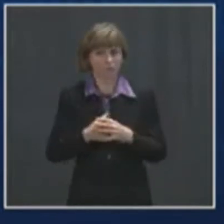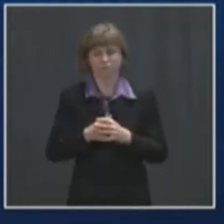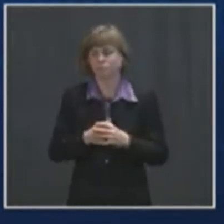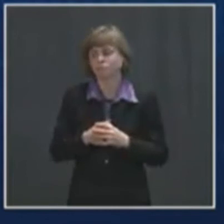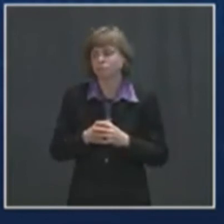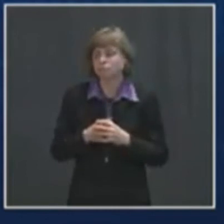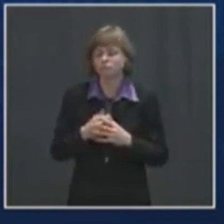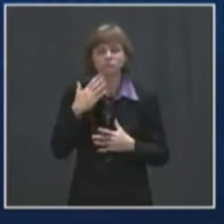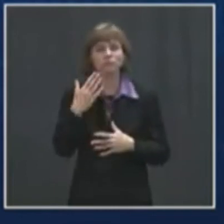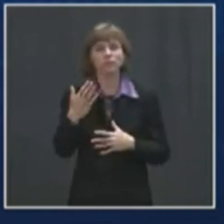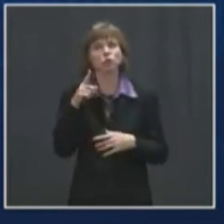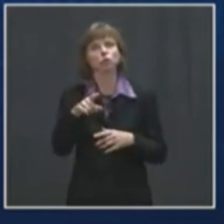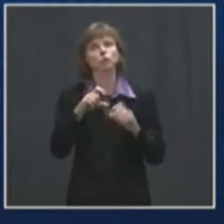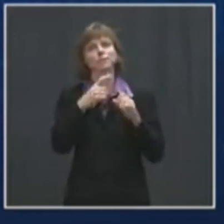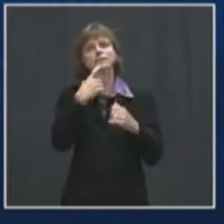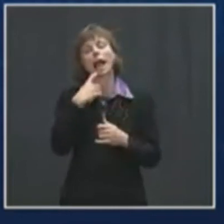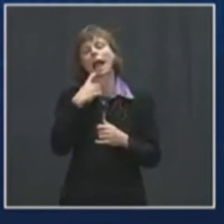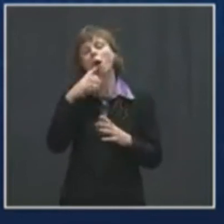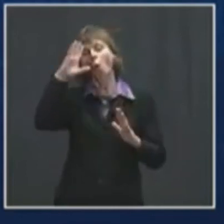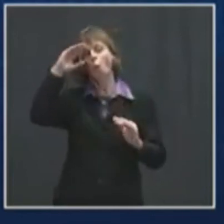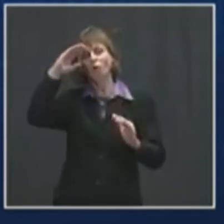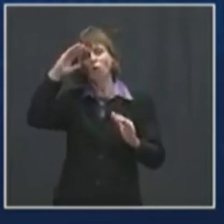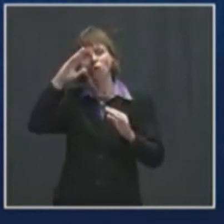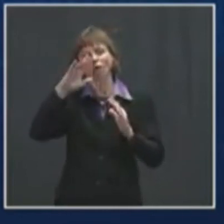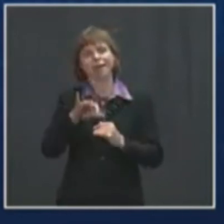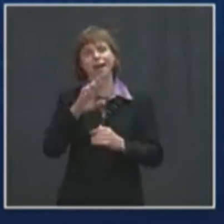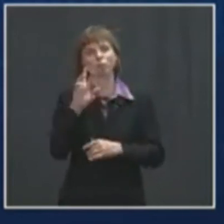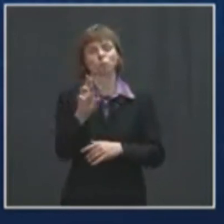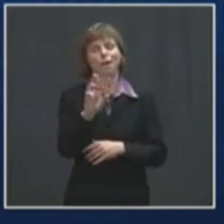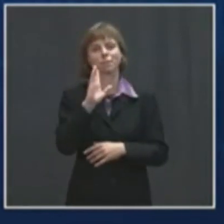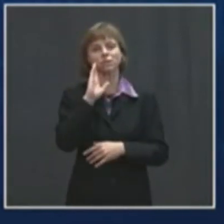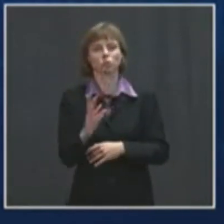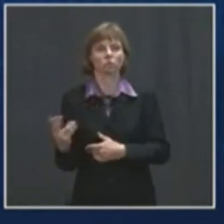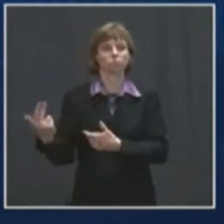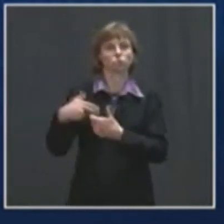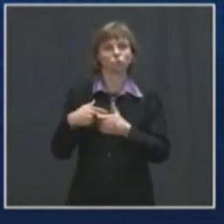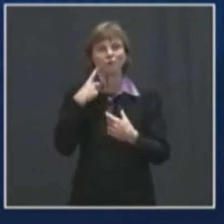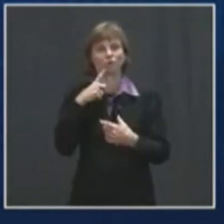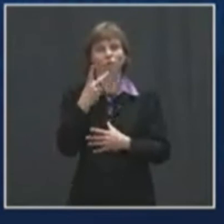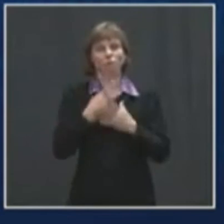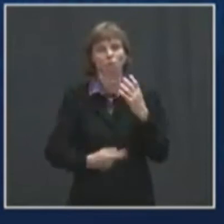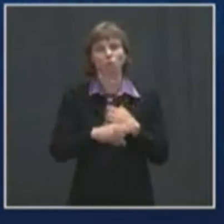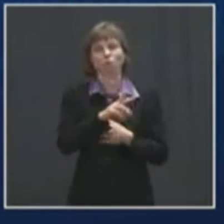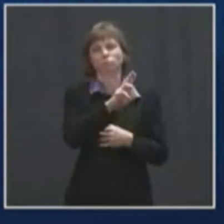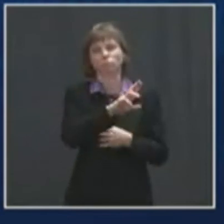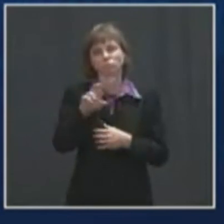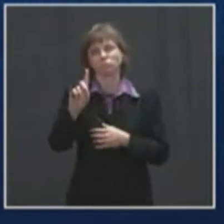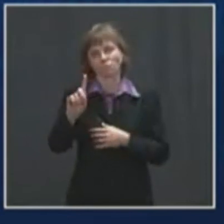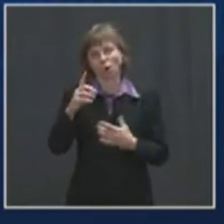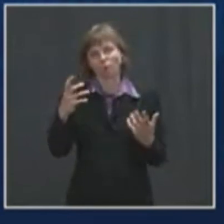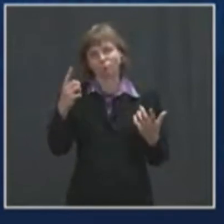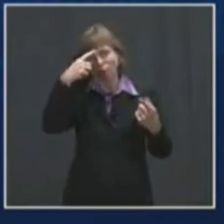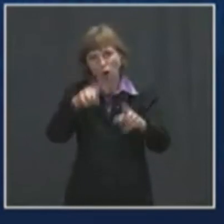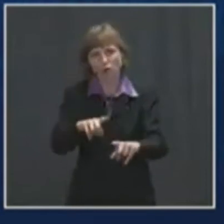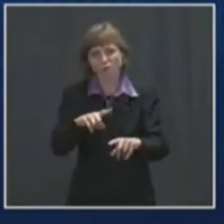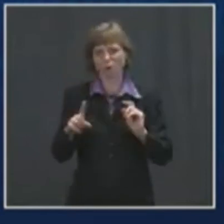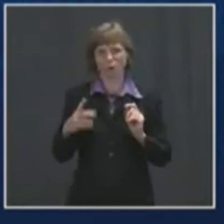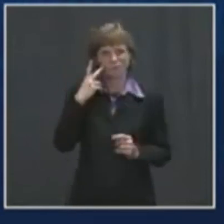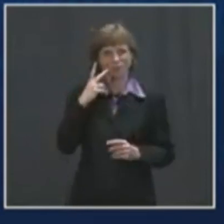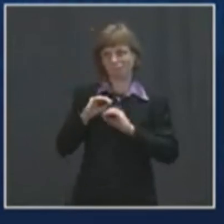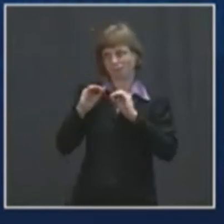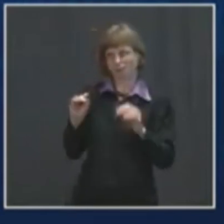say that you're hopeful that Republicans will still get on board, that you can achieve bipartisanship. But we haven't seen any movement on the Republican side. The